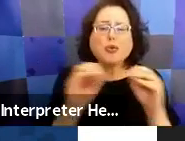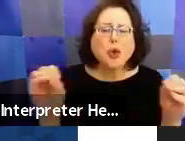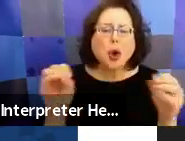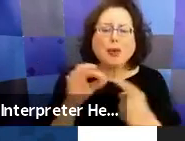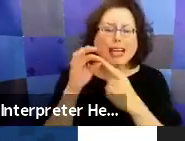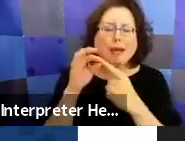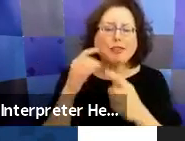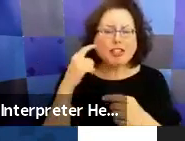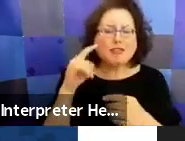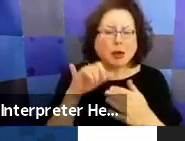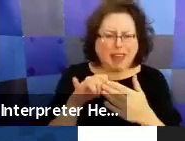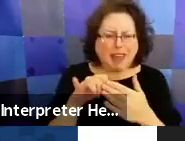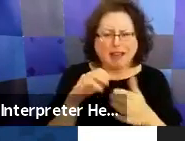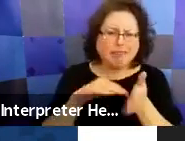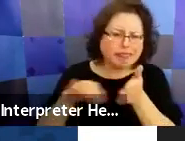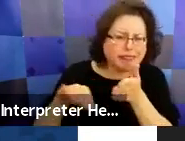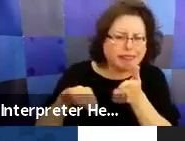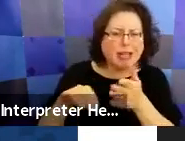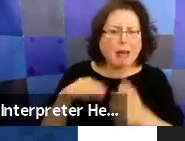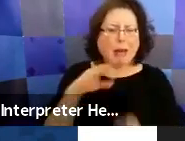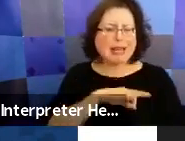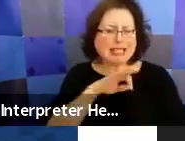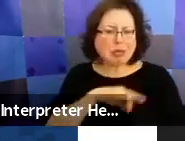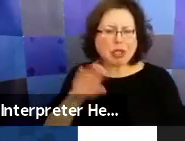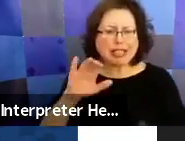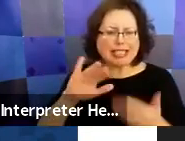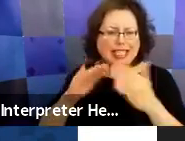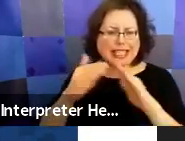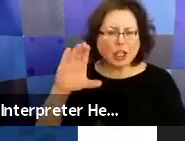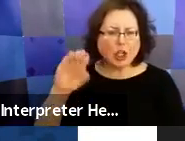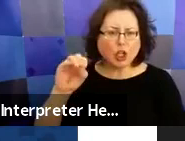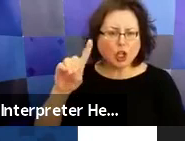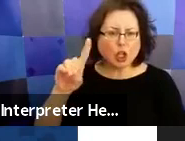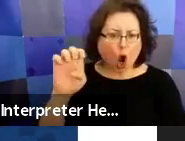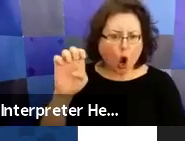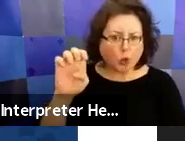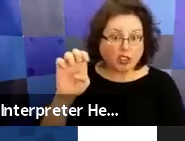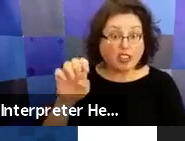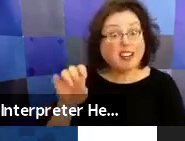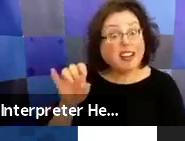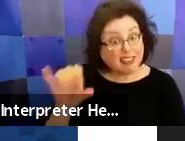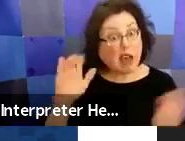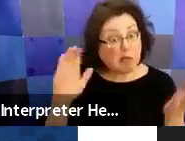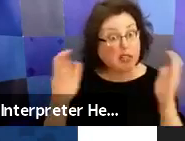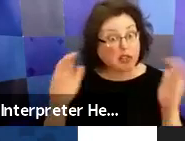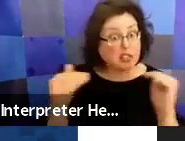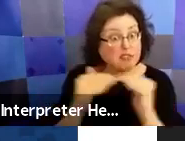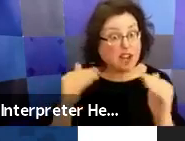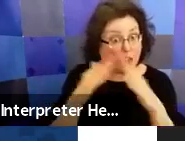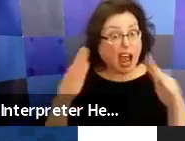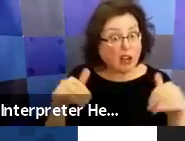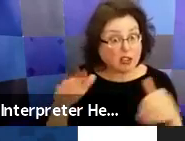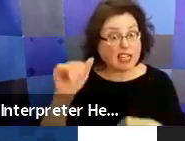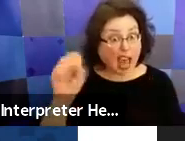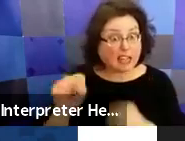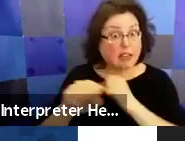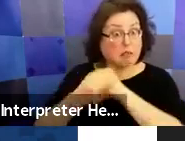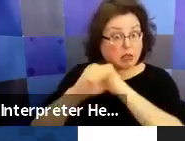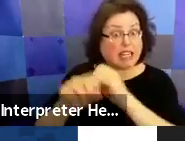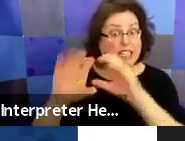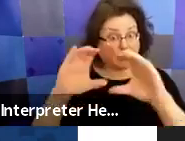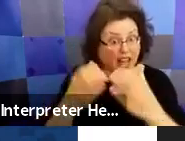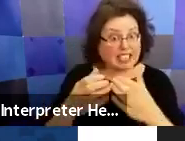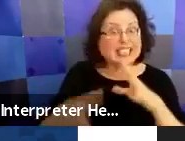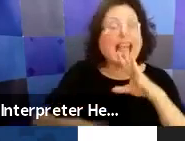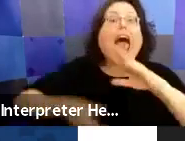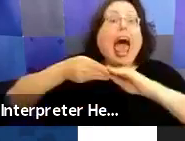Code. So as Emily mentioned earlier, Pittsburgh City Code mirrors the Fair Housing Act and the protected classes that it has and adds